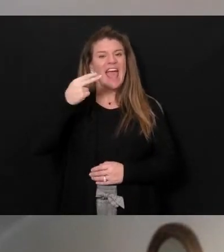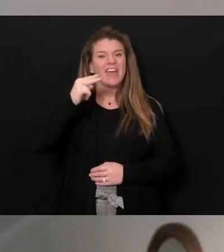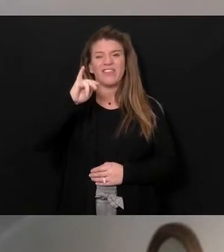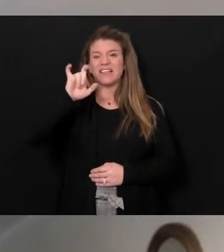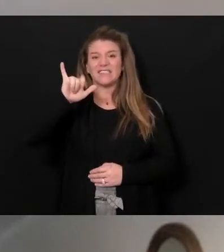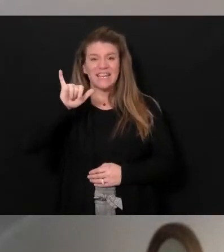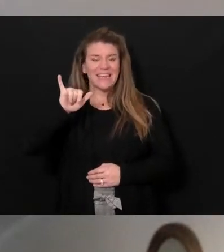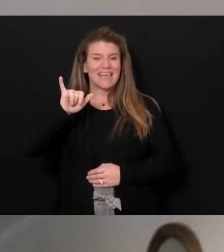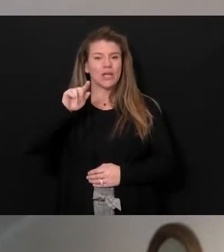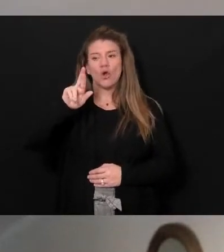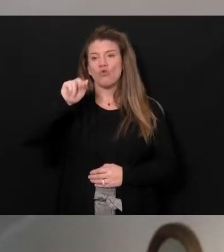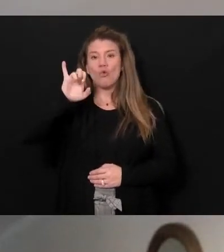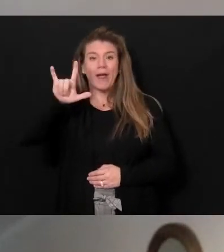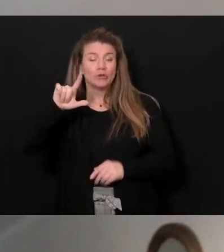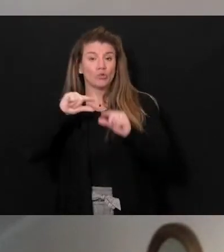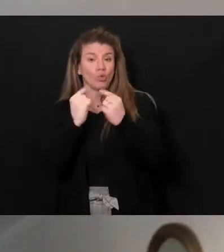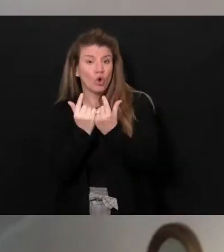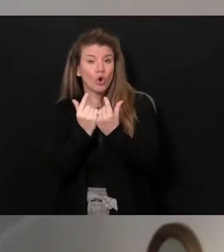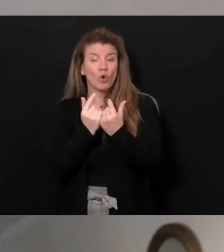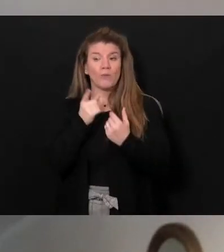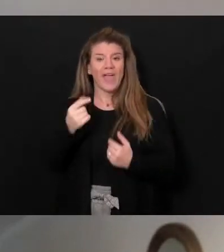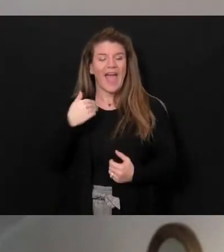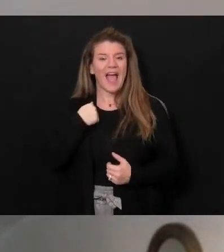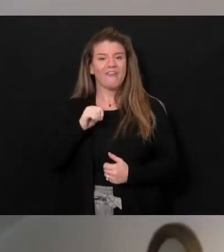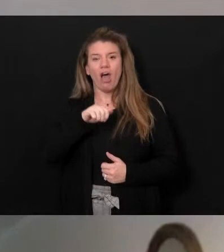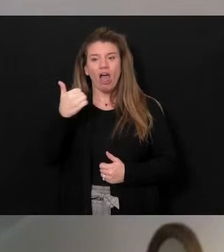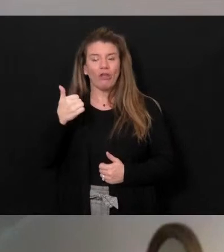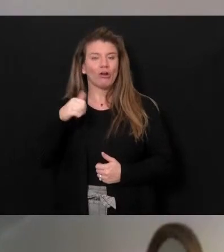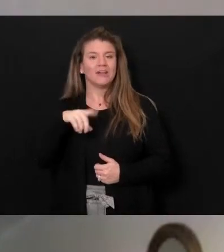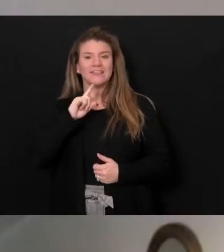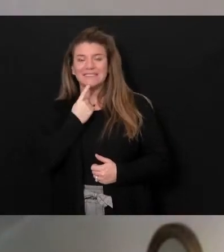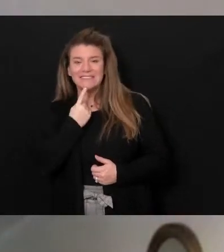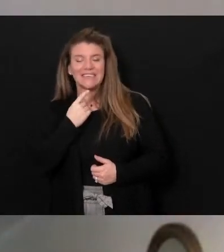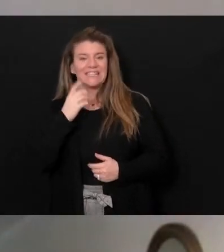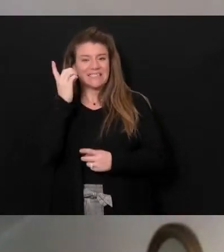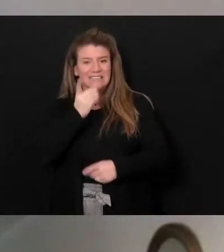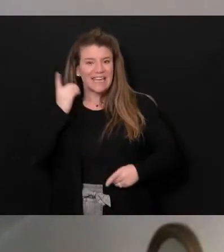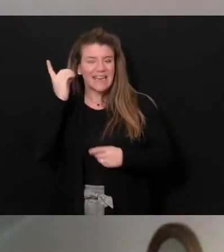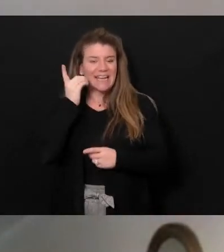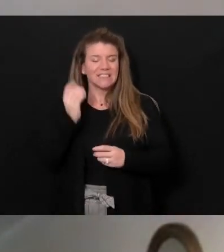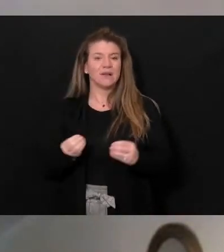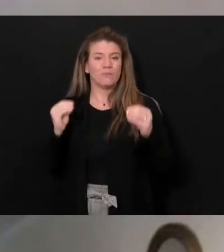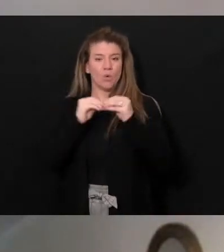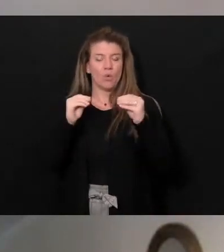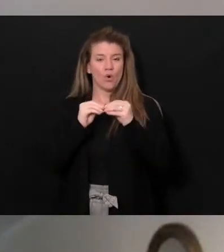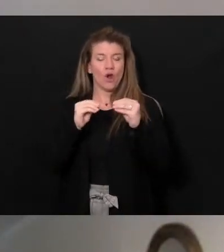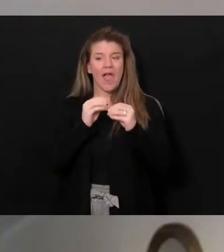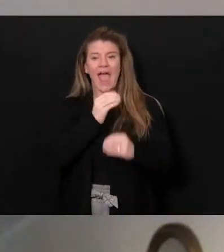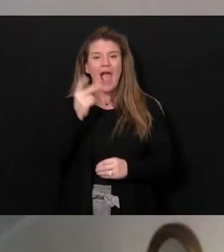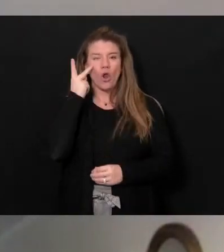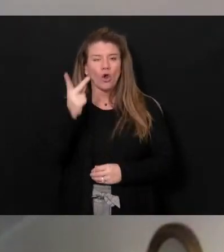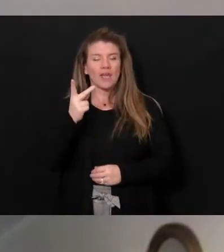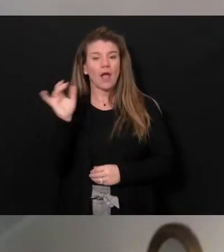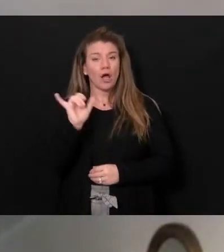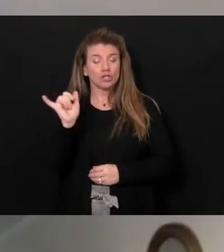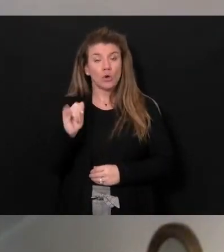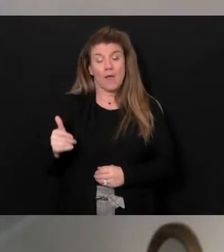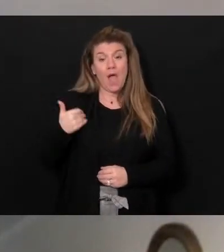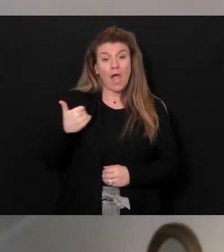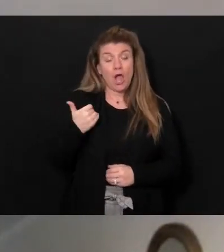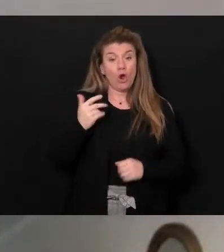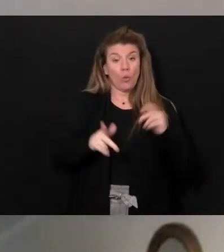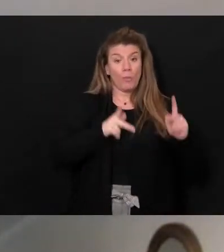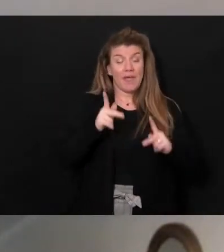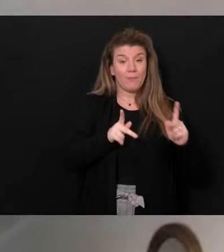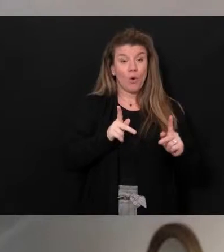where death and severe disease is greater, and then looking at even younger people, problems